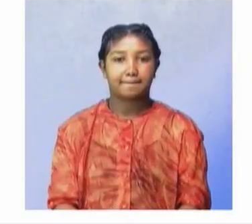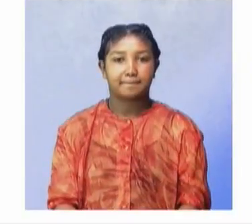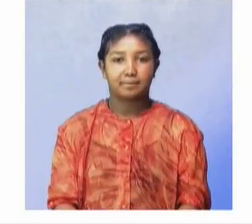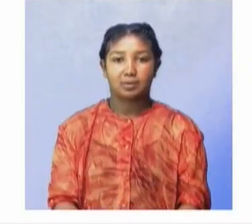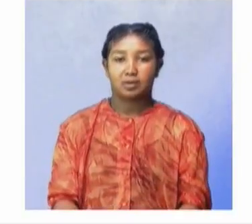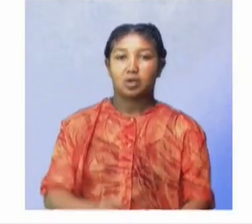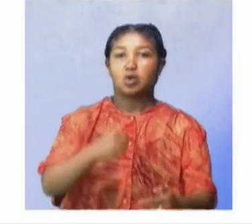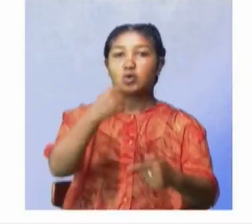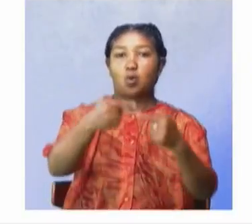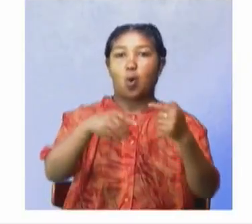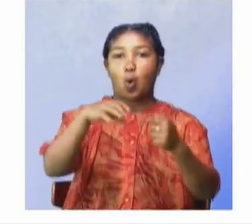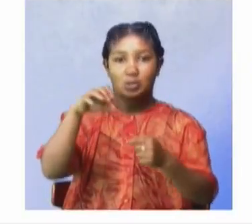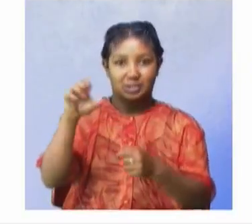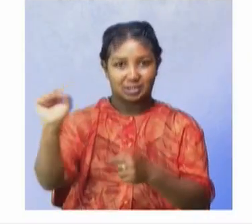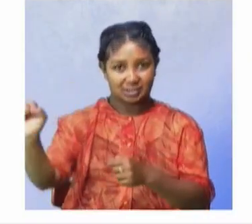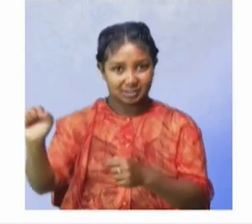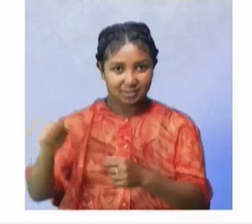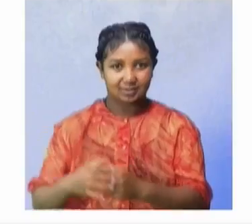goes.